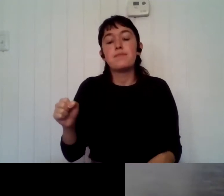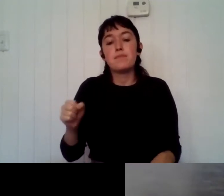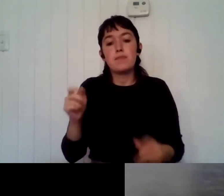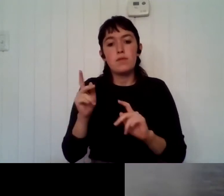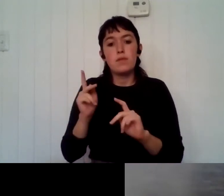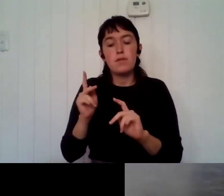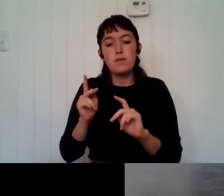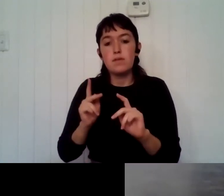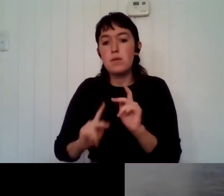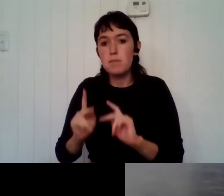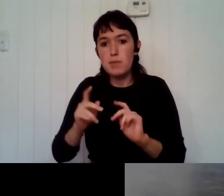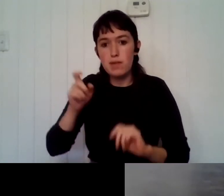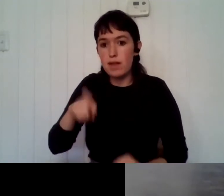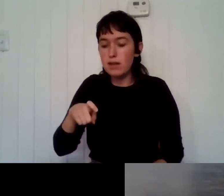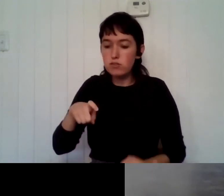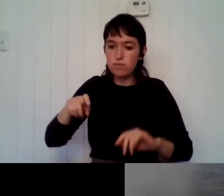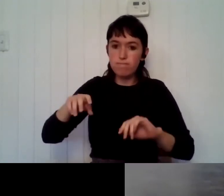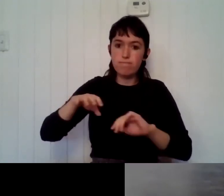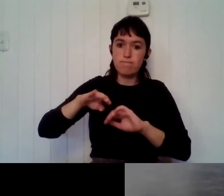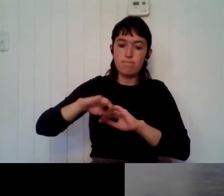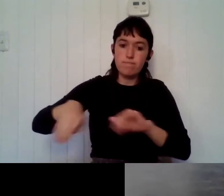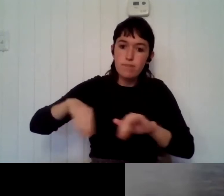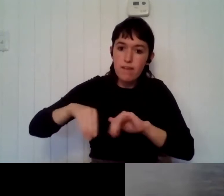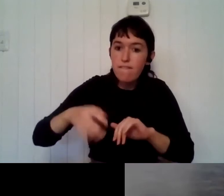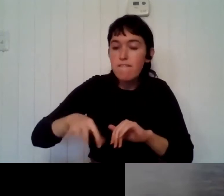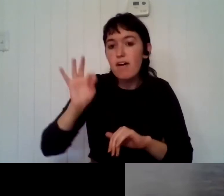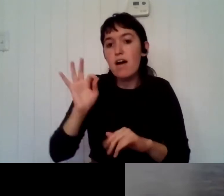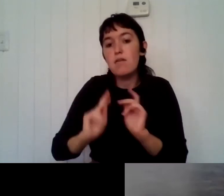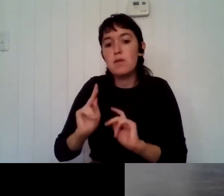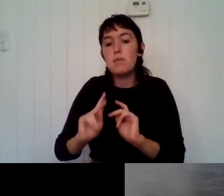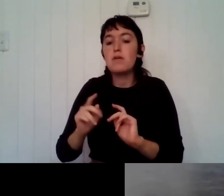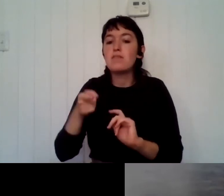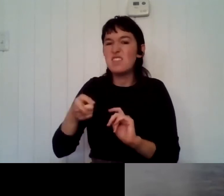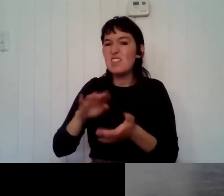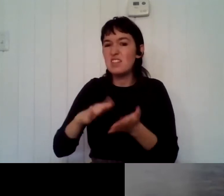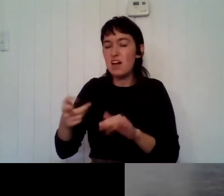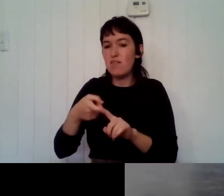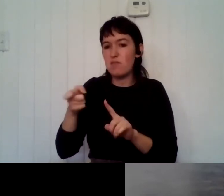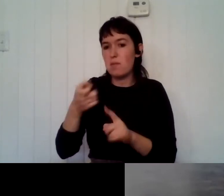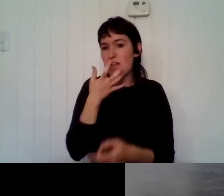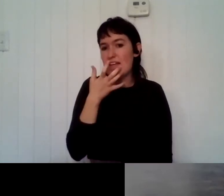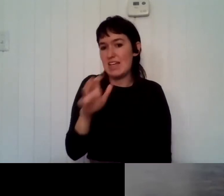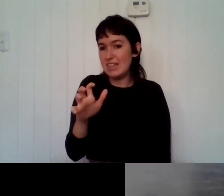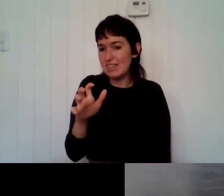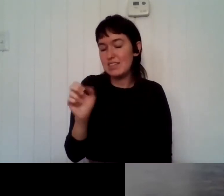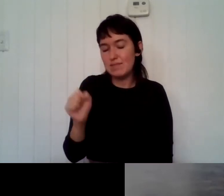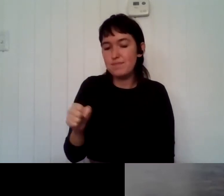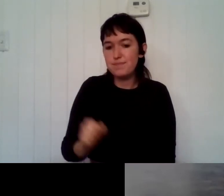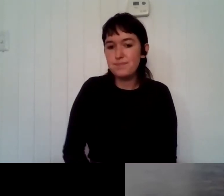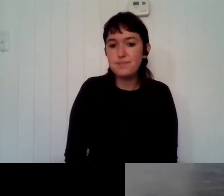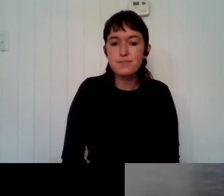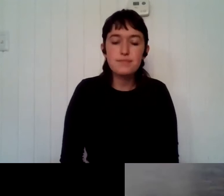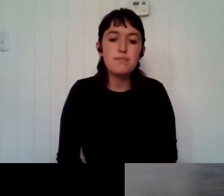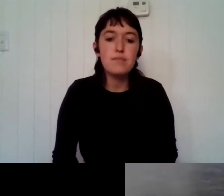poor people that were trapped inside. But the people died because of the heat. The thing that really, really kills you is the heat. Of course,